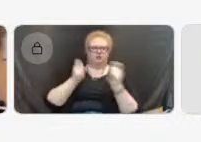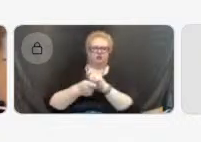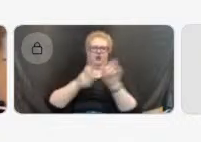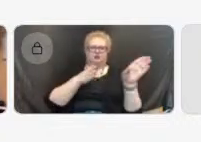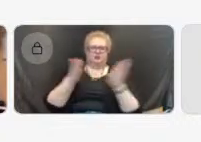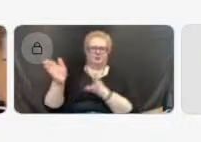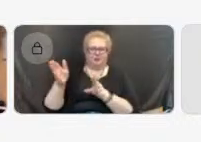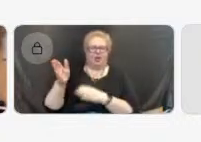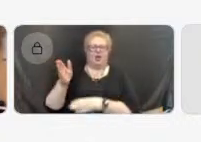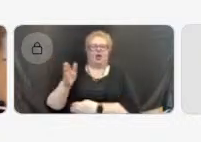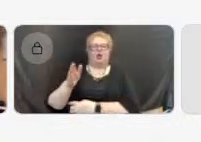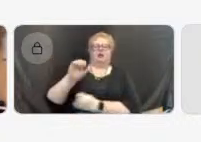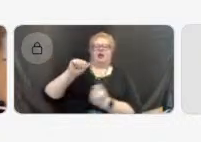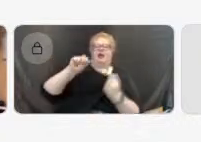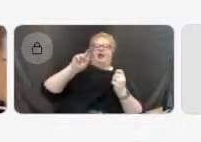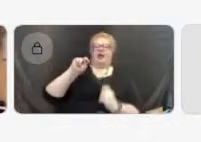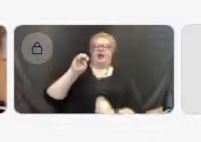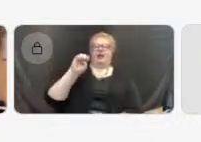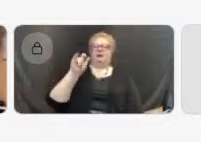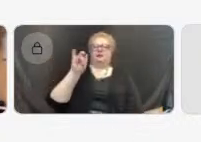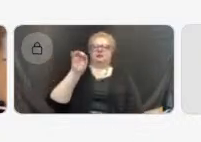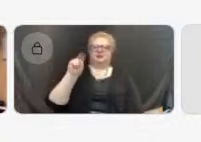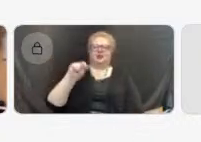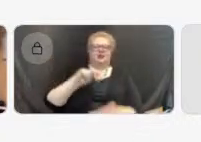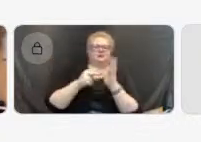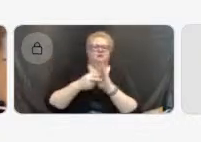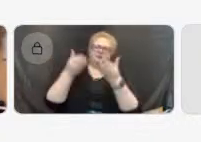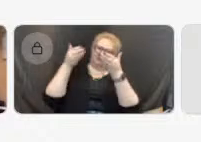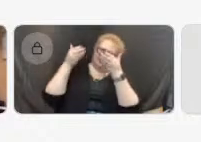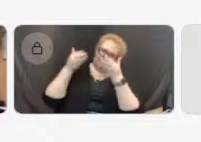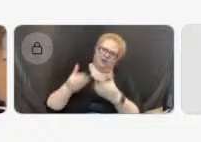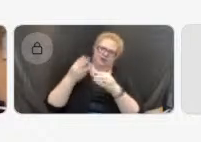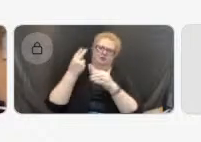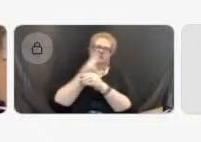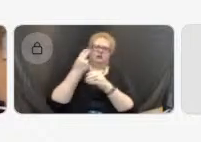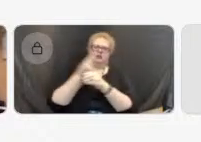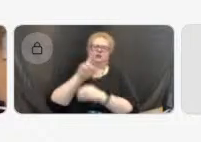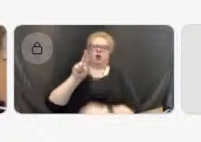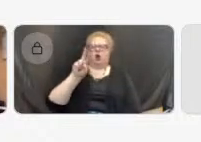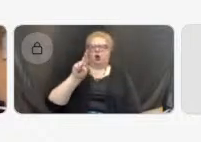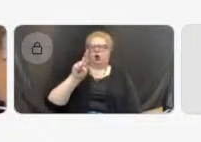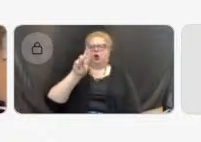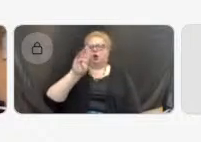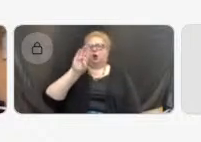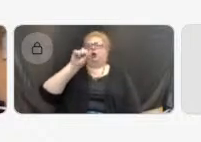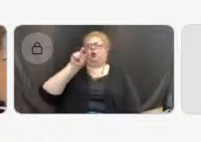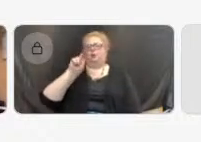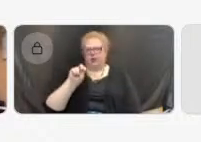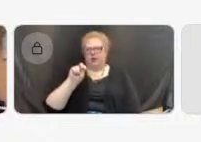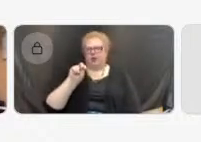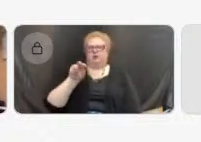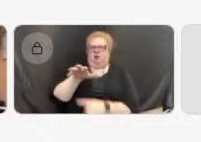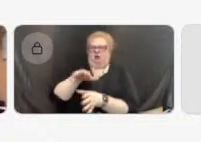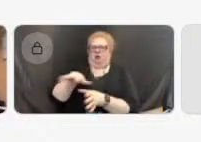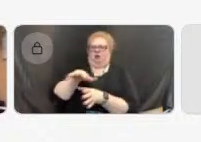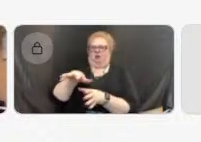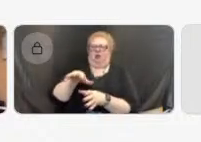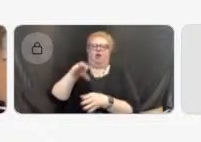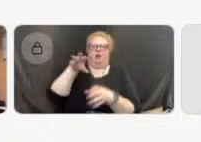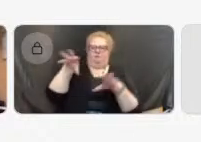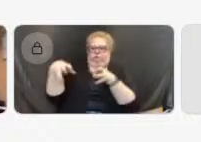annexation will result in a dense urban enclave in the middle of Pulaski County. Next slide,